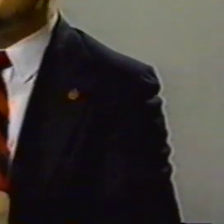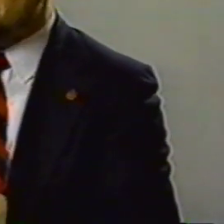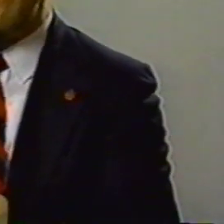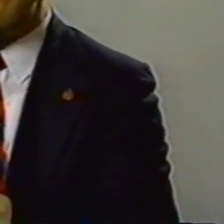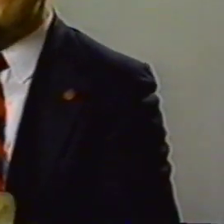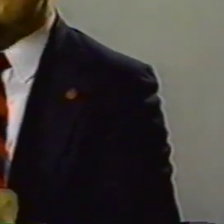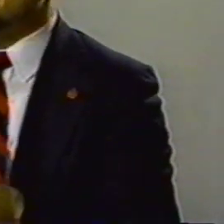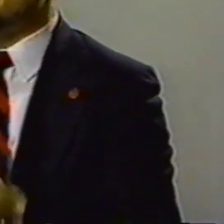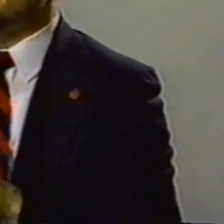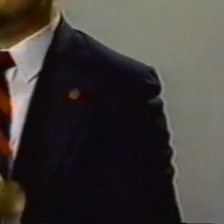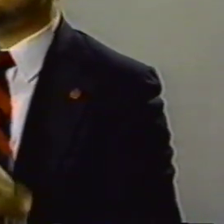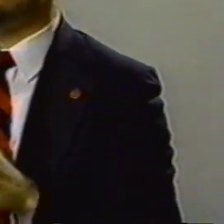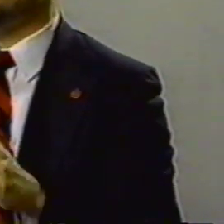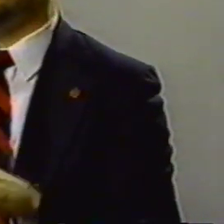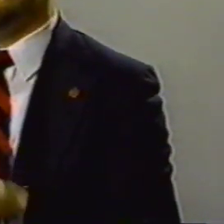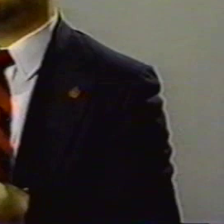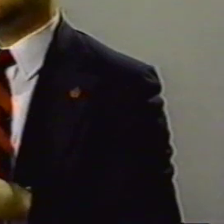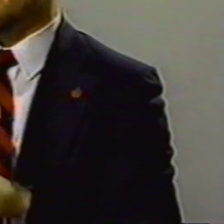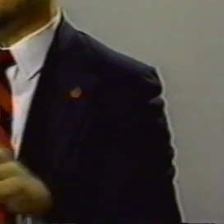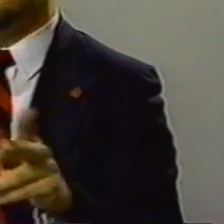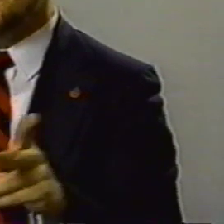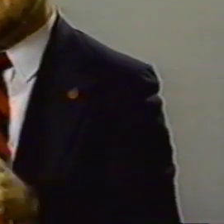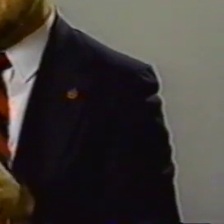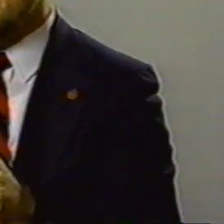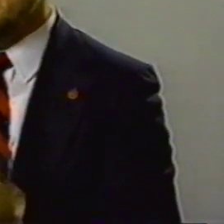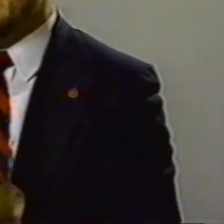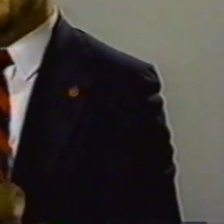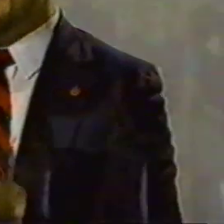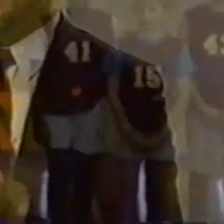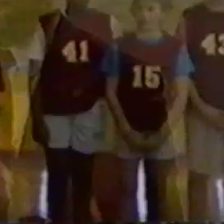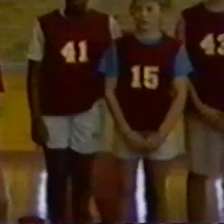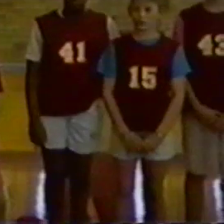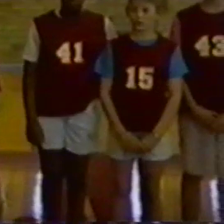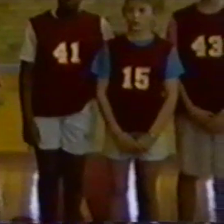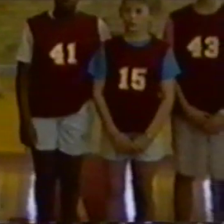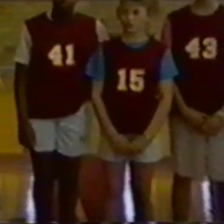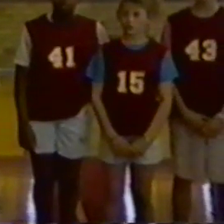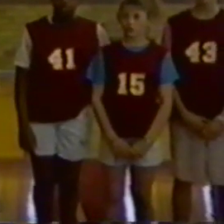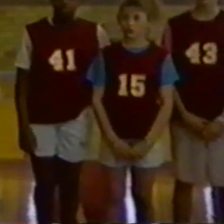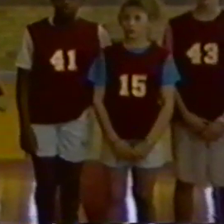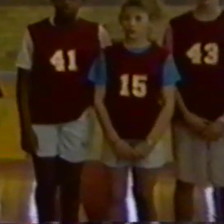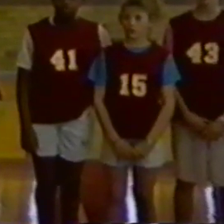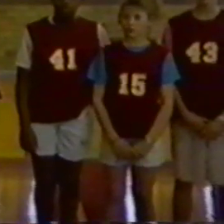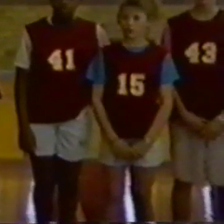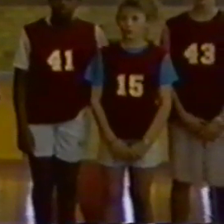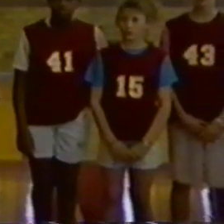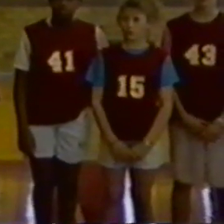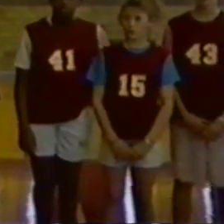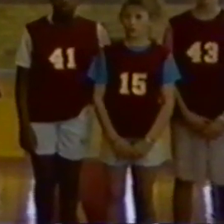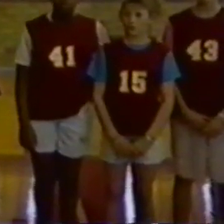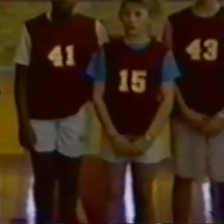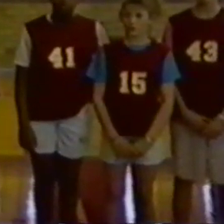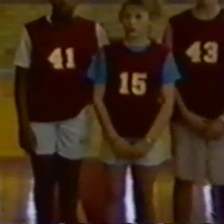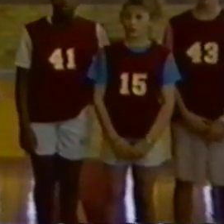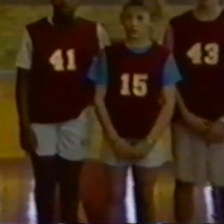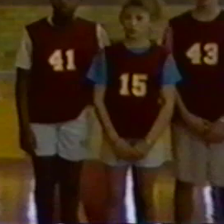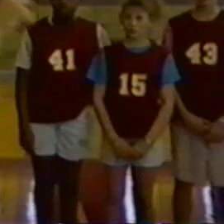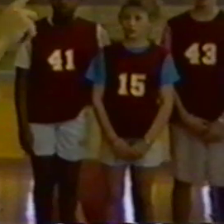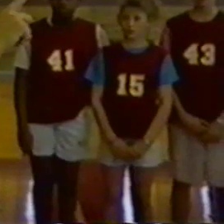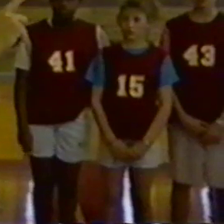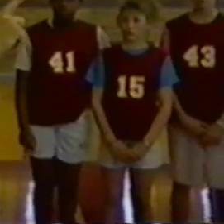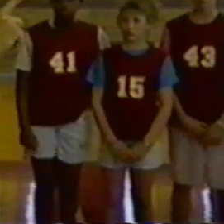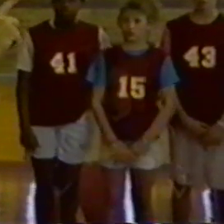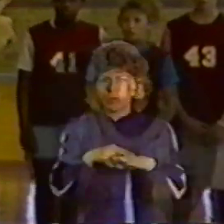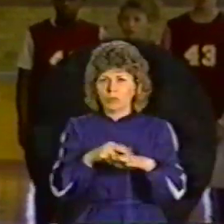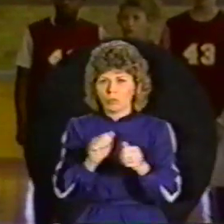they're earning their PhDs. They're in very influential positions. Let's just start our normal warm-up